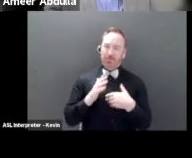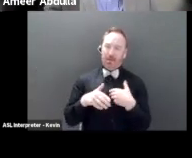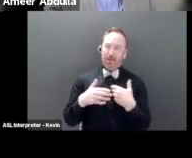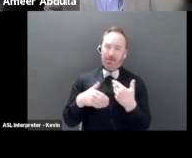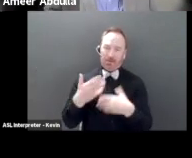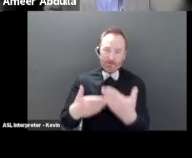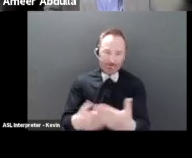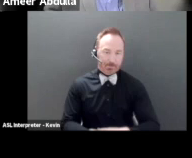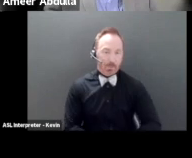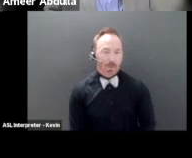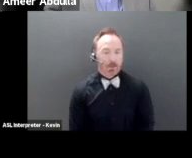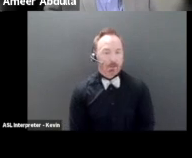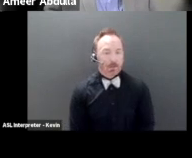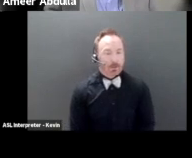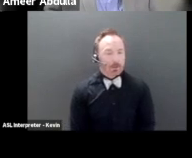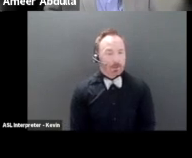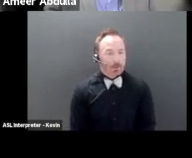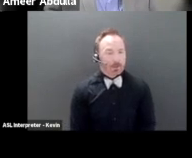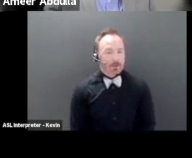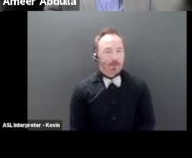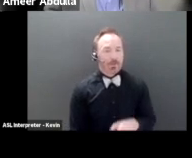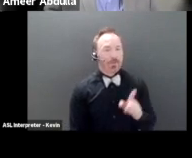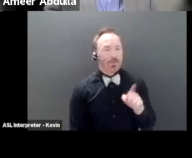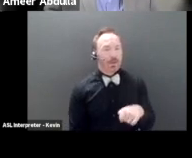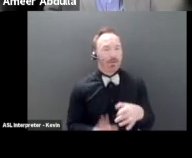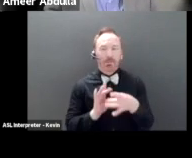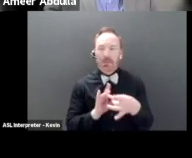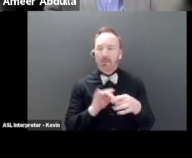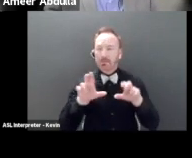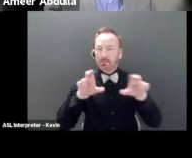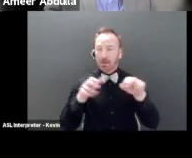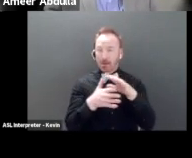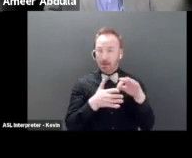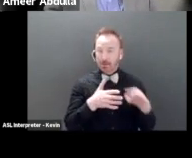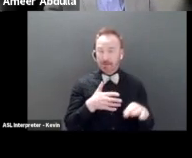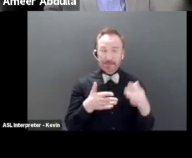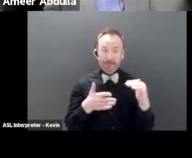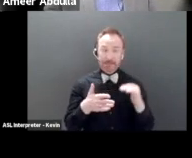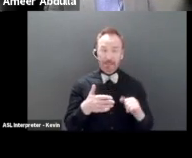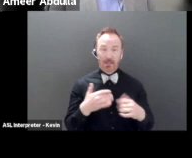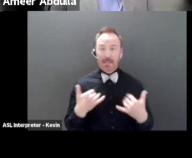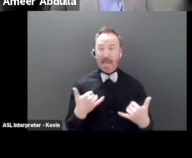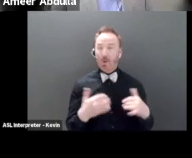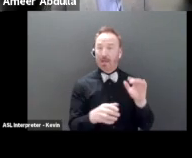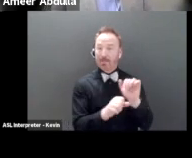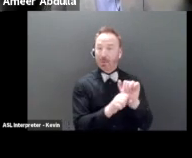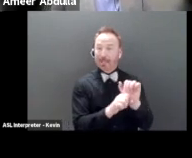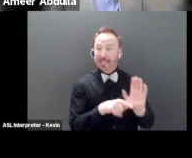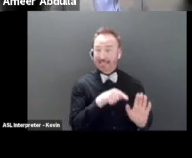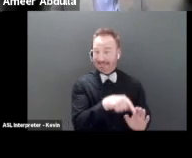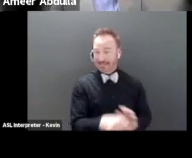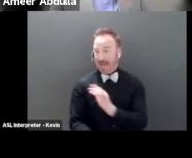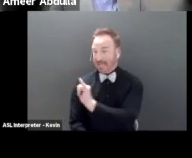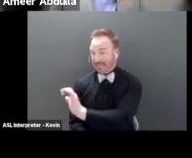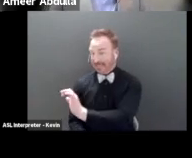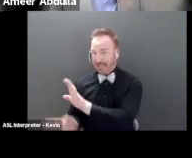So that's what I have for stock options. Now I'll talk about employees. So this is the one, or this is the category where people